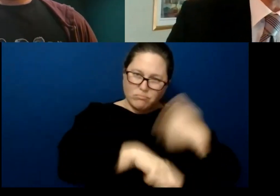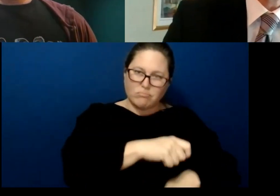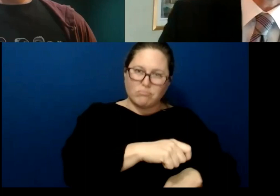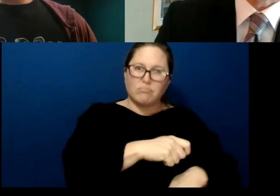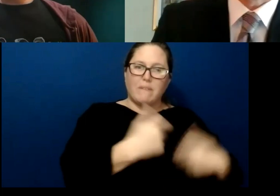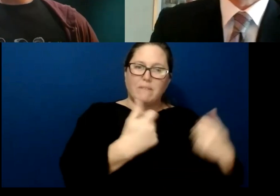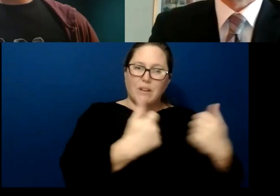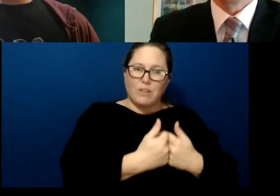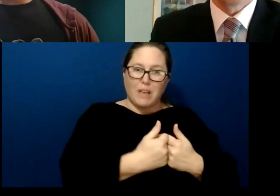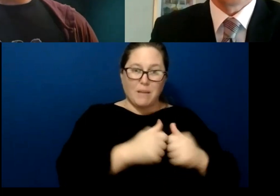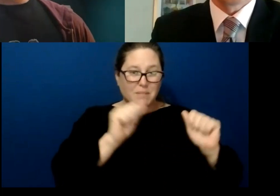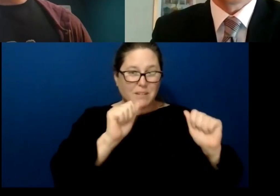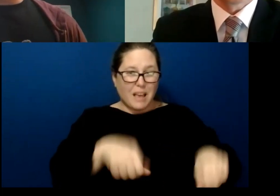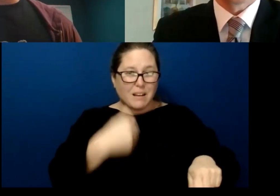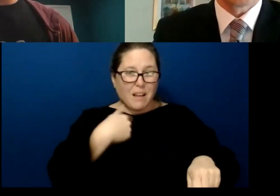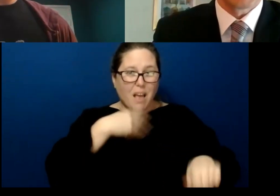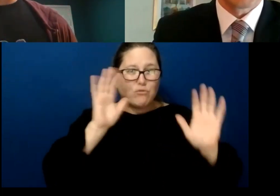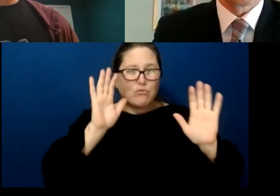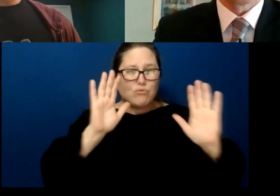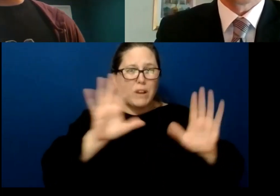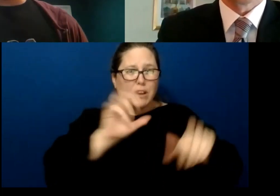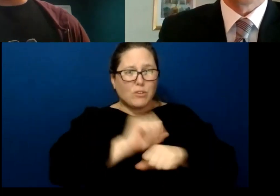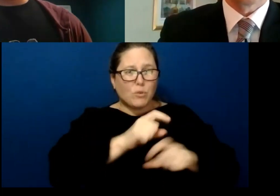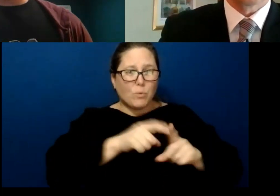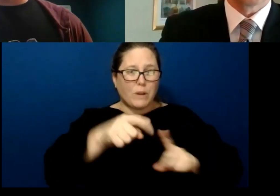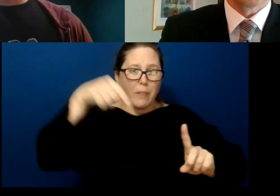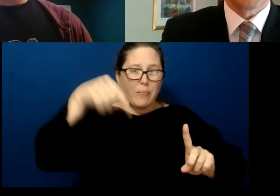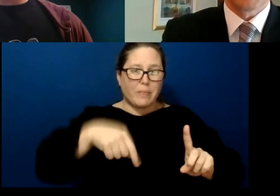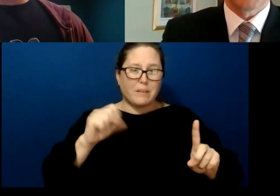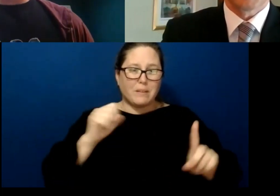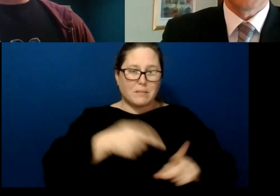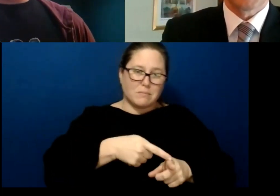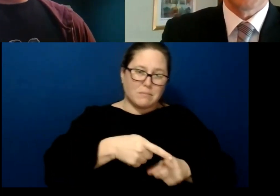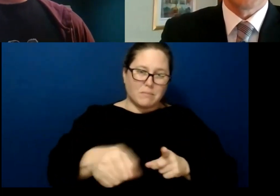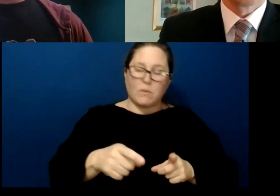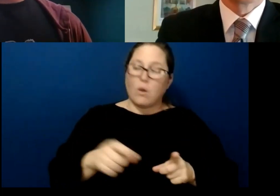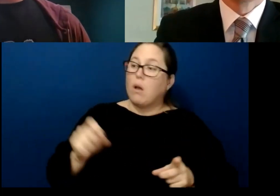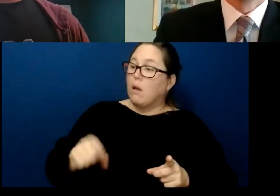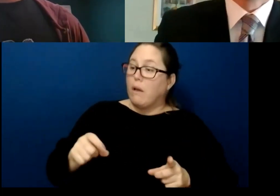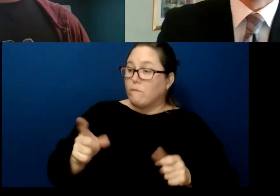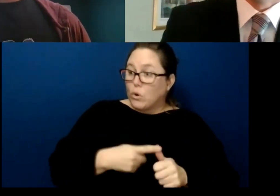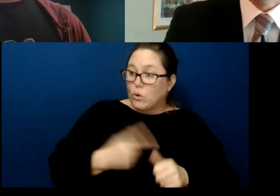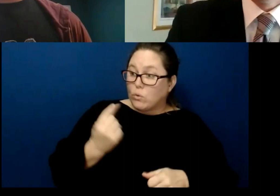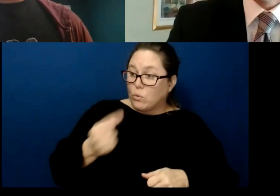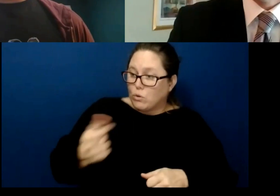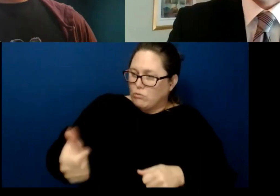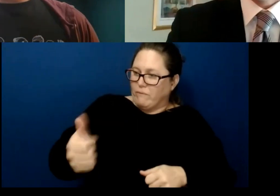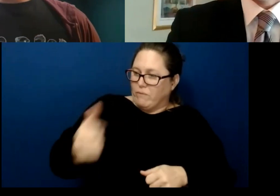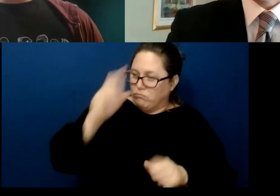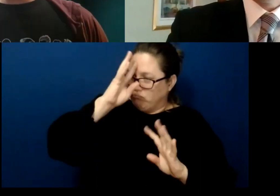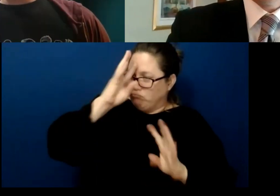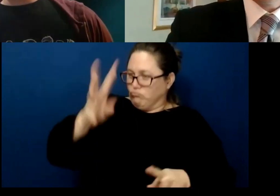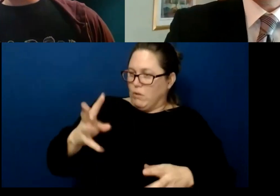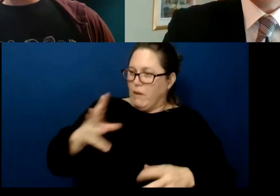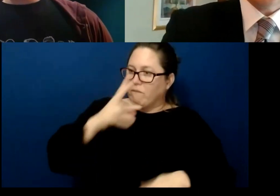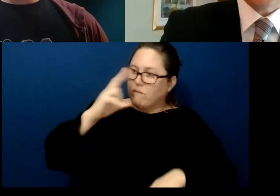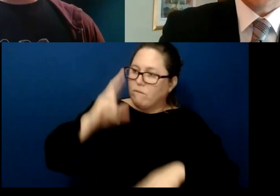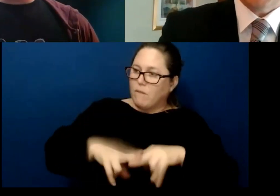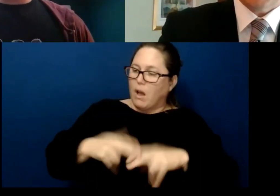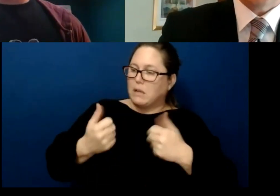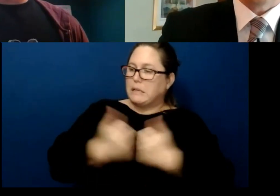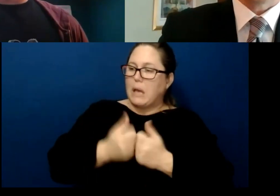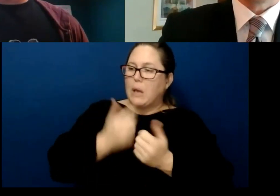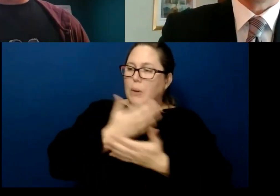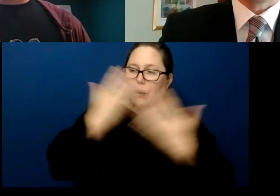space? Yeah, I mean, that's a great question. I think the first thing you can do is make a fun game that isn't violent if you want to. You know, it comes up